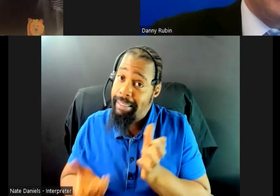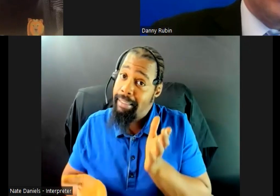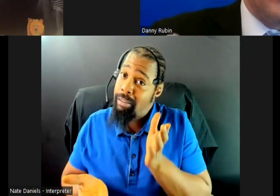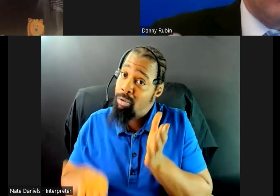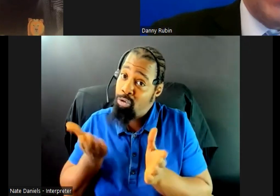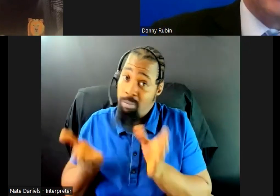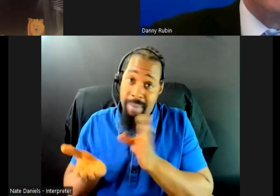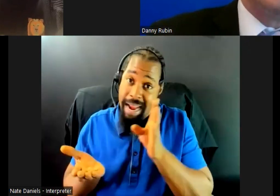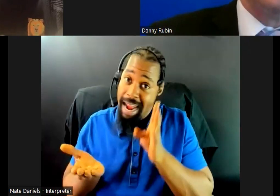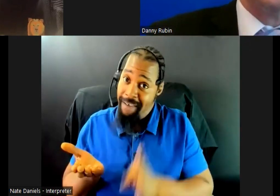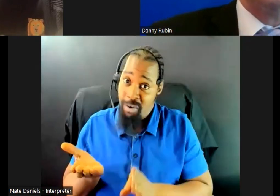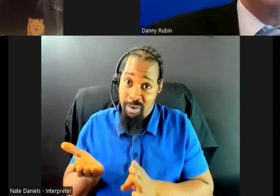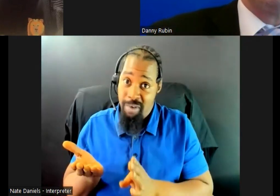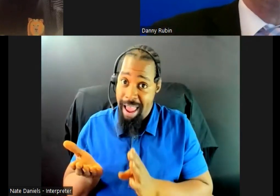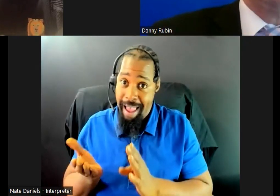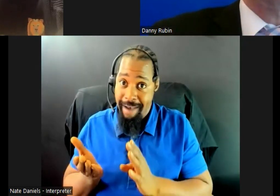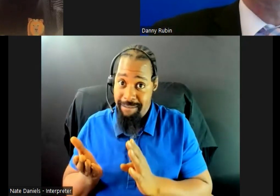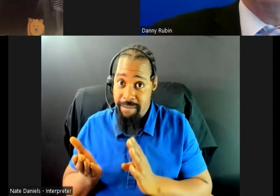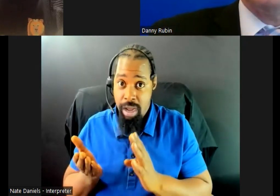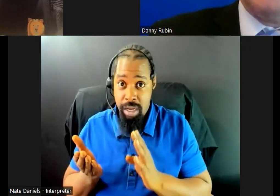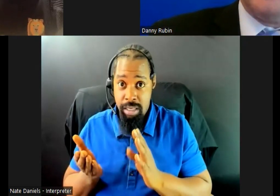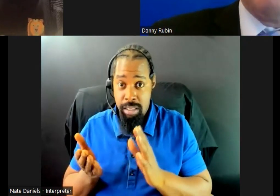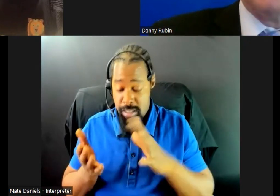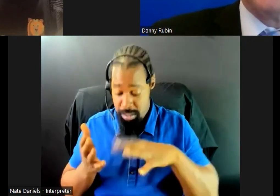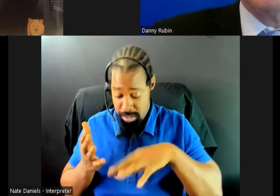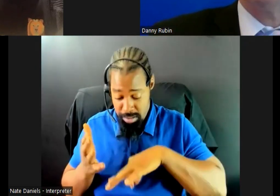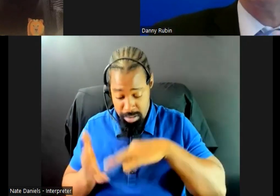that gift, right?